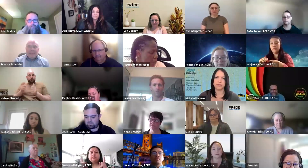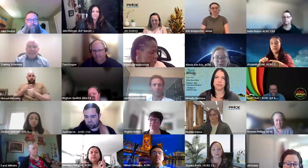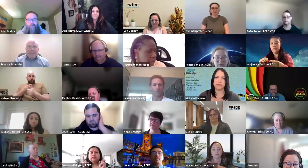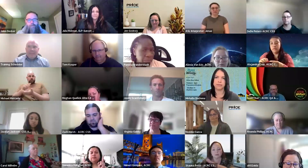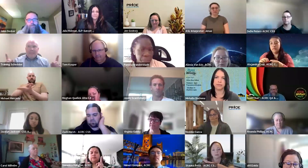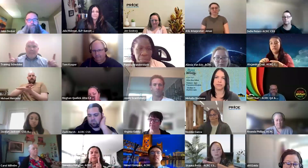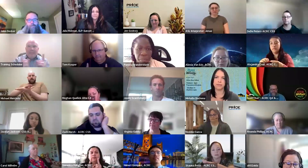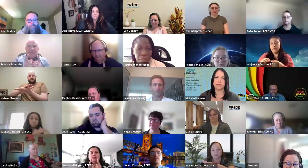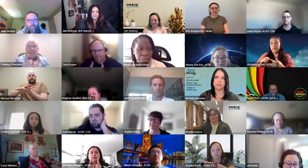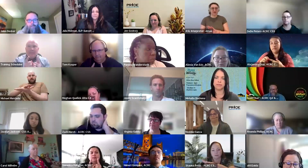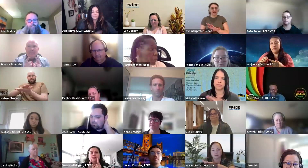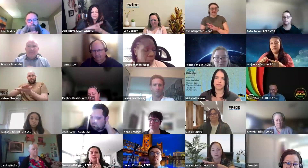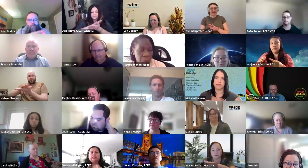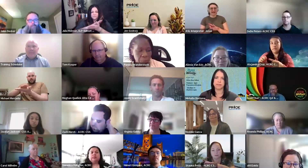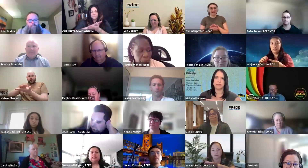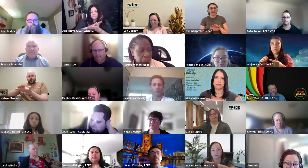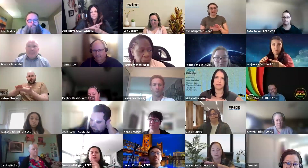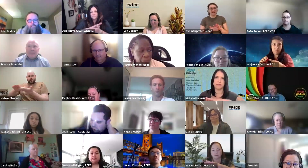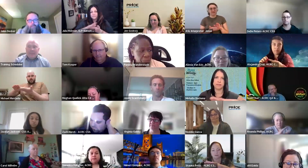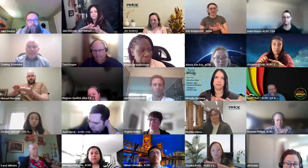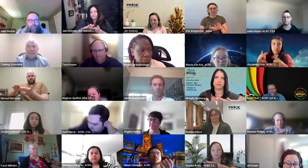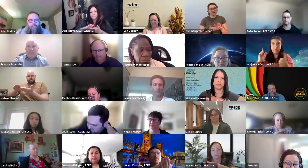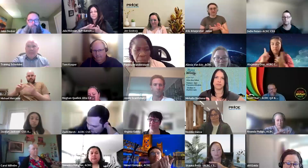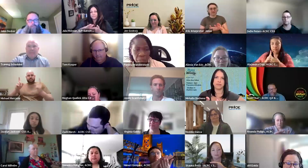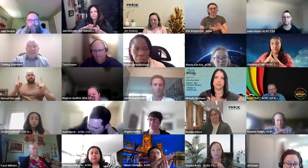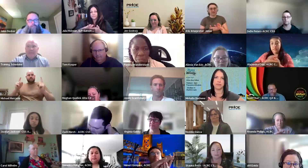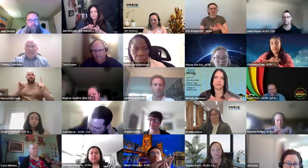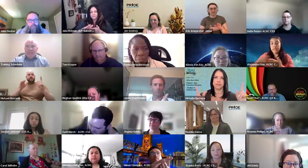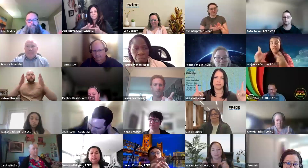you. So first is nice.